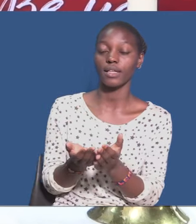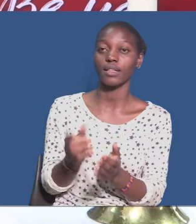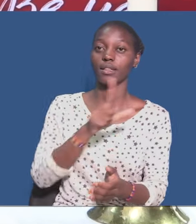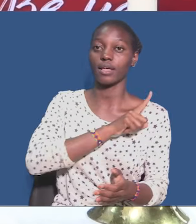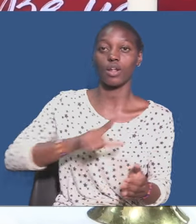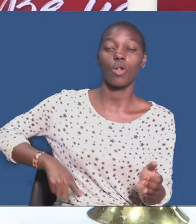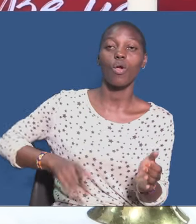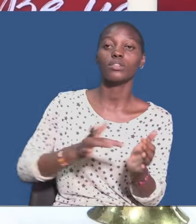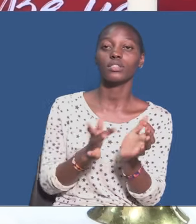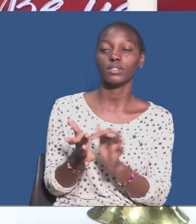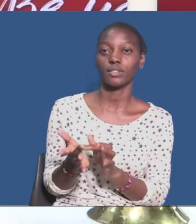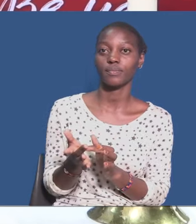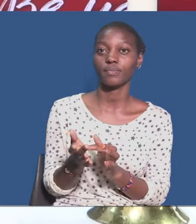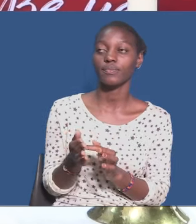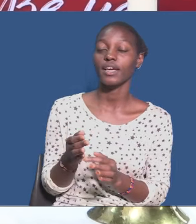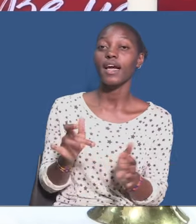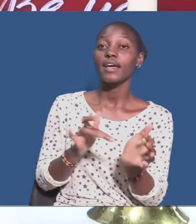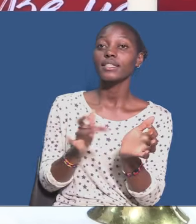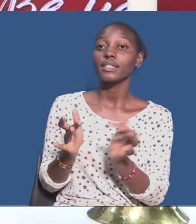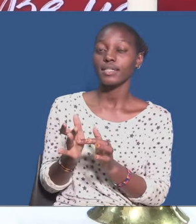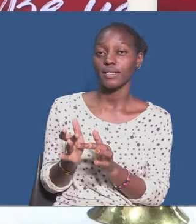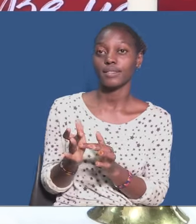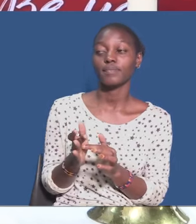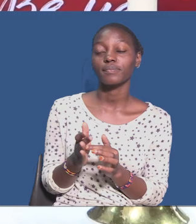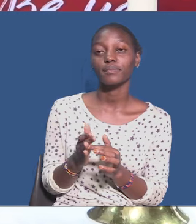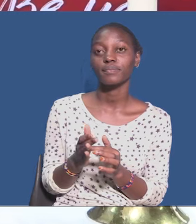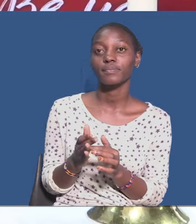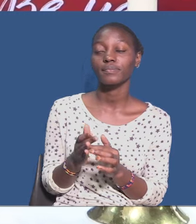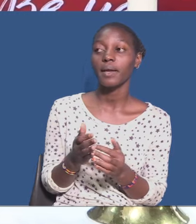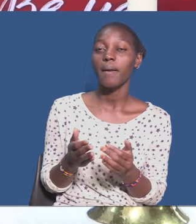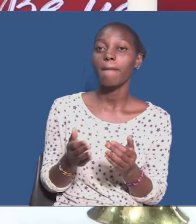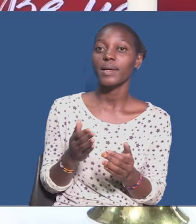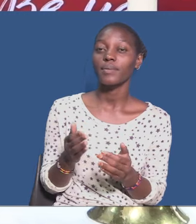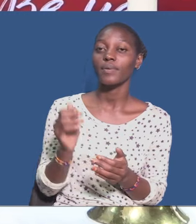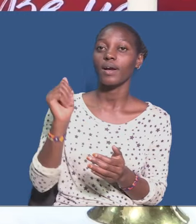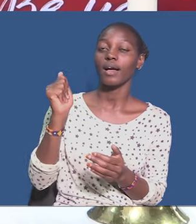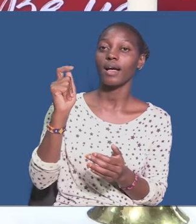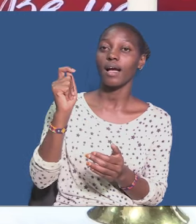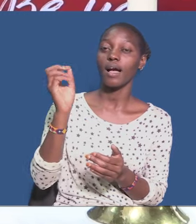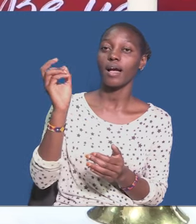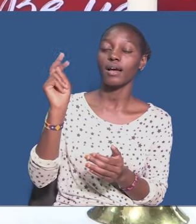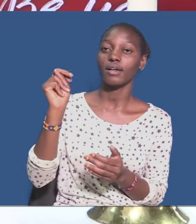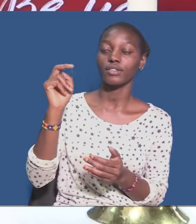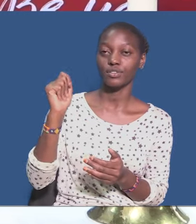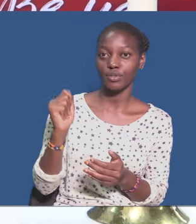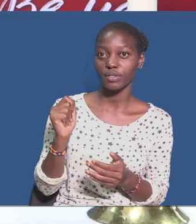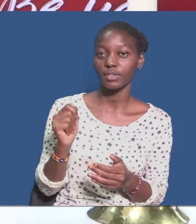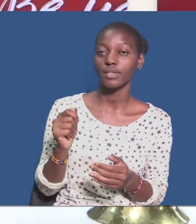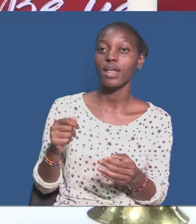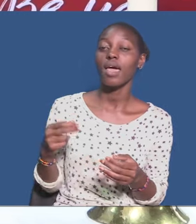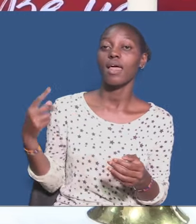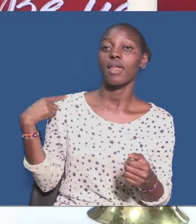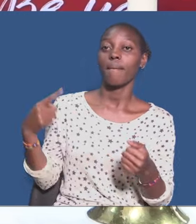Jesus. Jesus, being infinite, could atone for an infinite number of